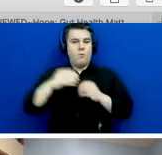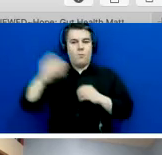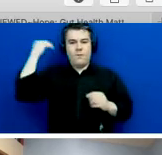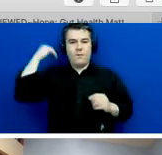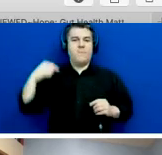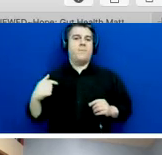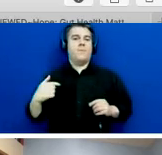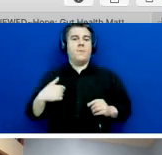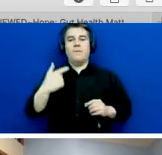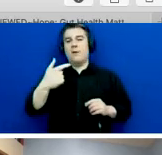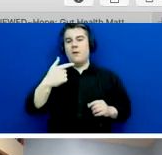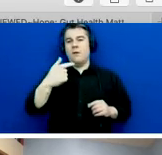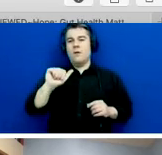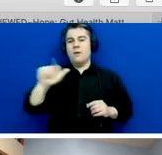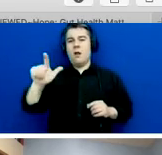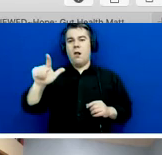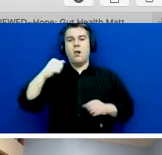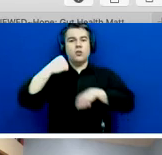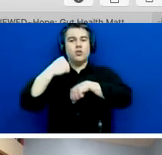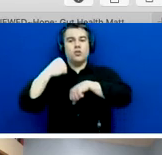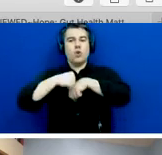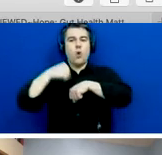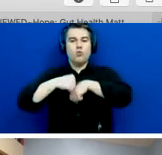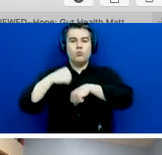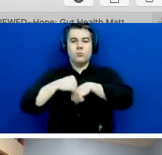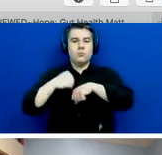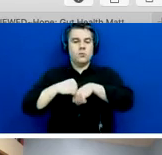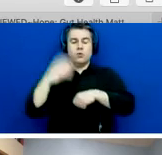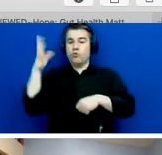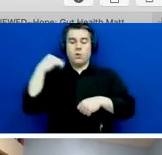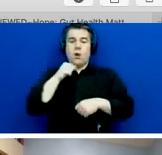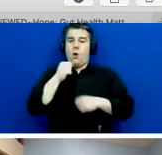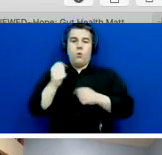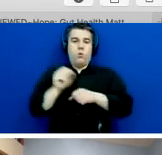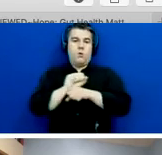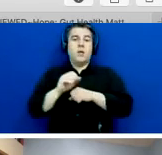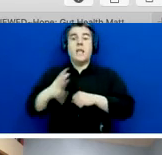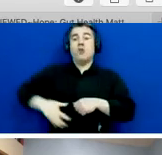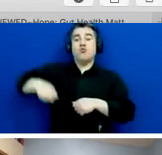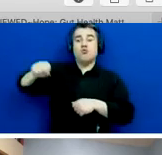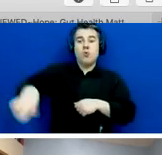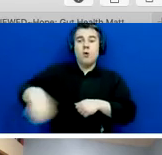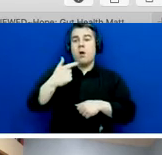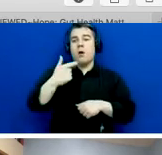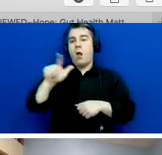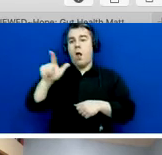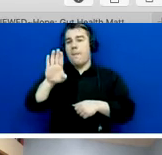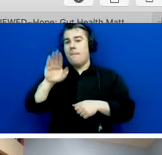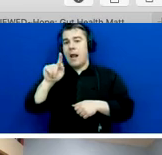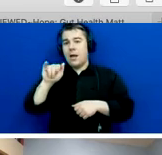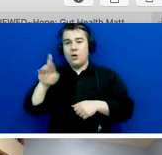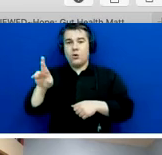having gallstones, crazy. So something wasn't working right. And they removed my gallbladder. So I wish I knew more where I could